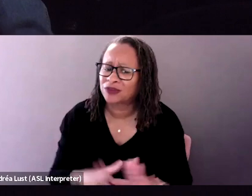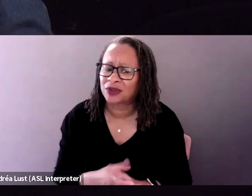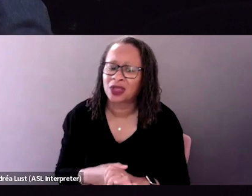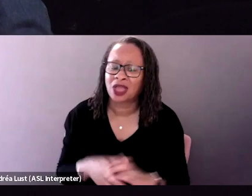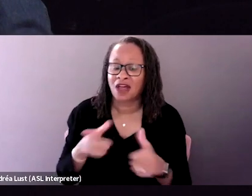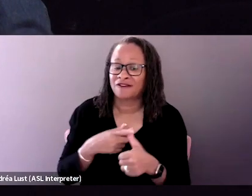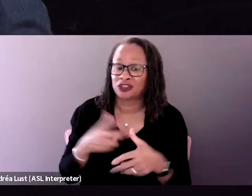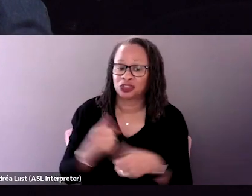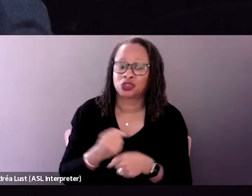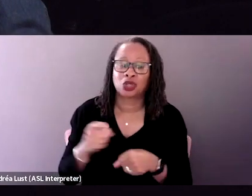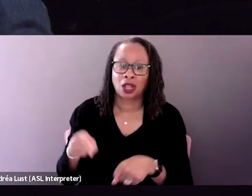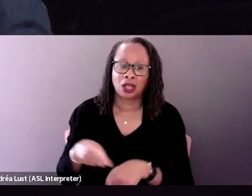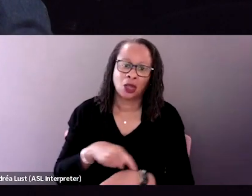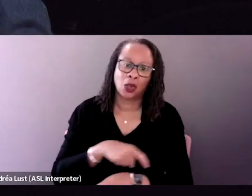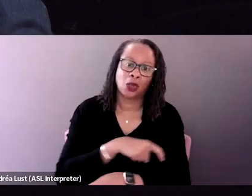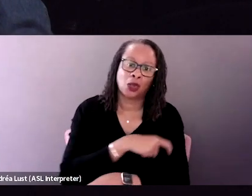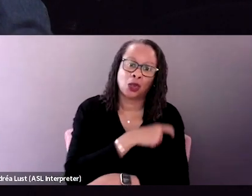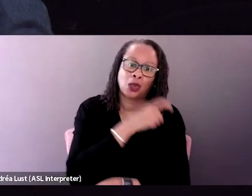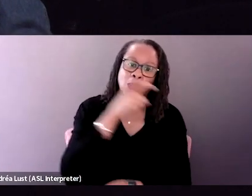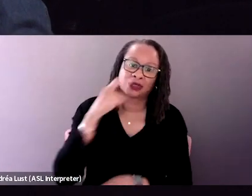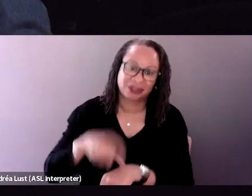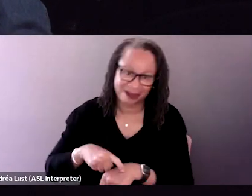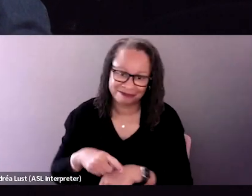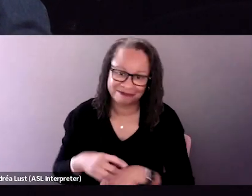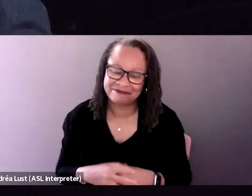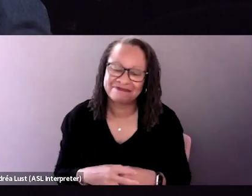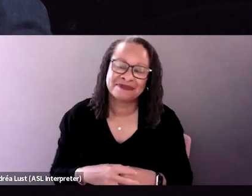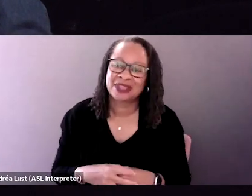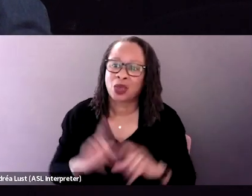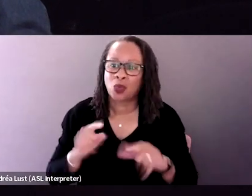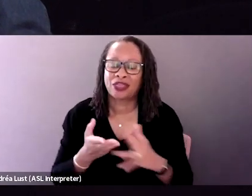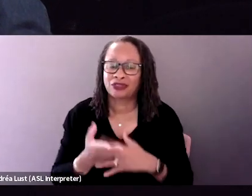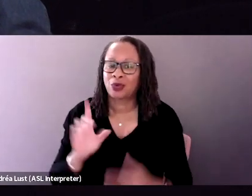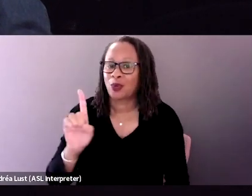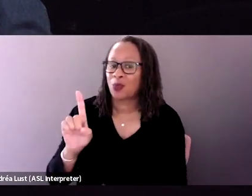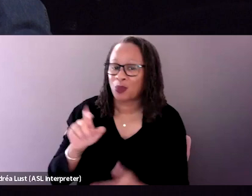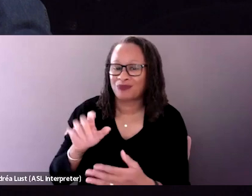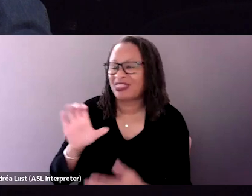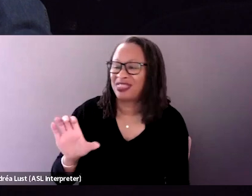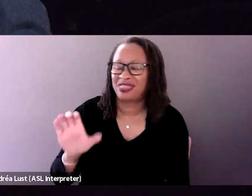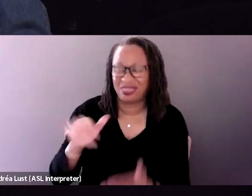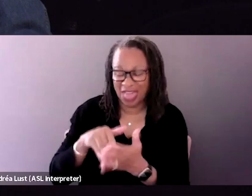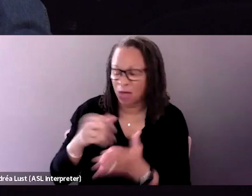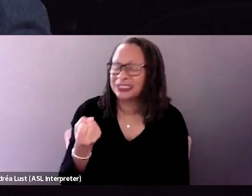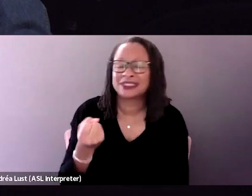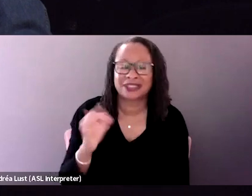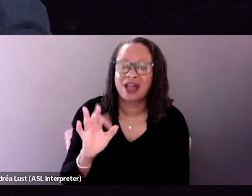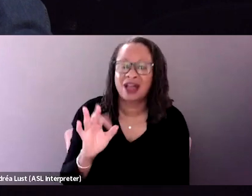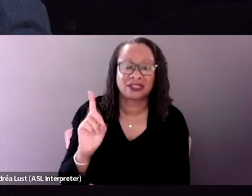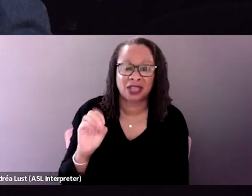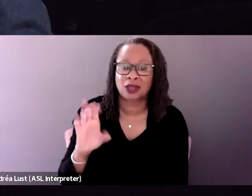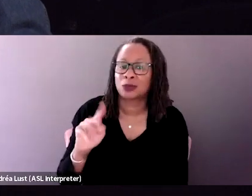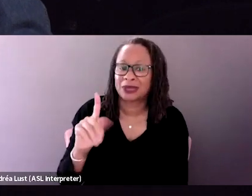took a long, long time. We went through thousands of documents. The thing about these records in